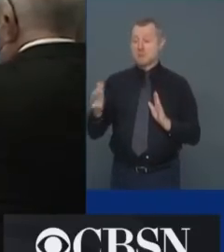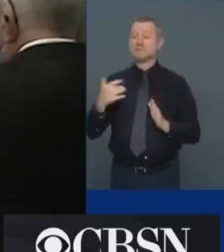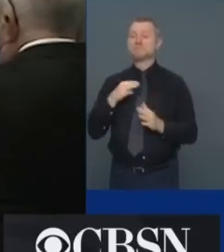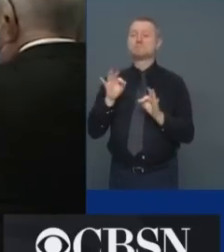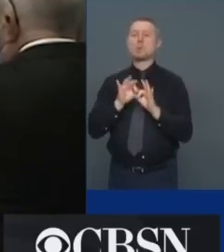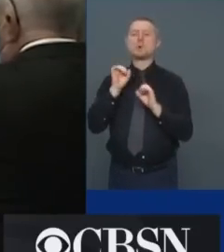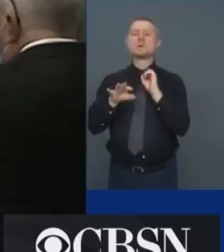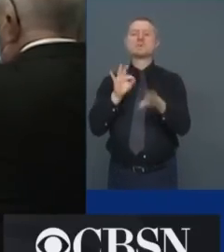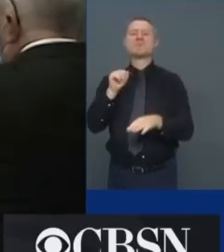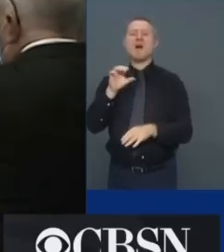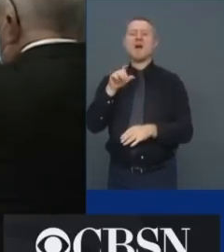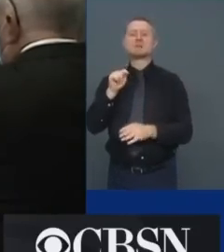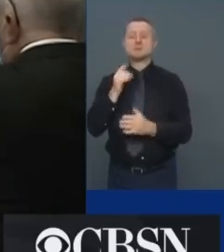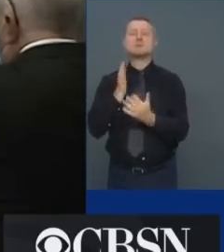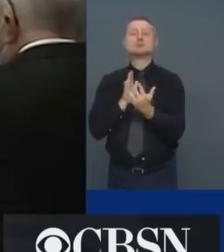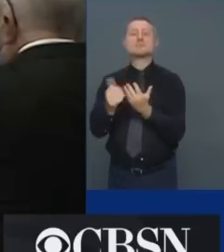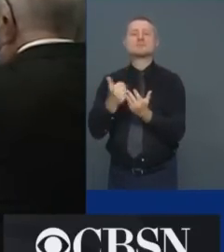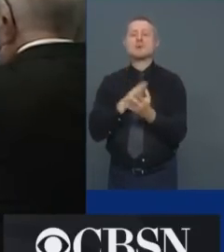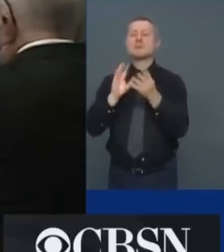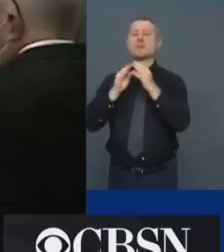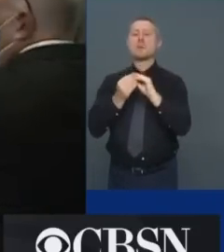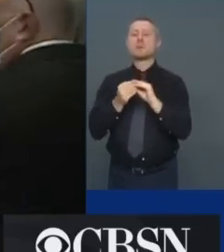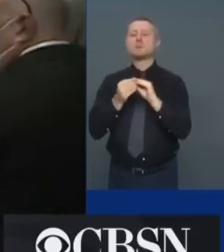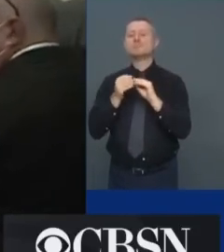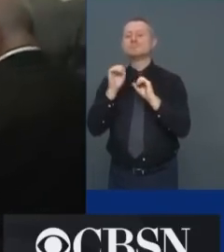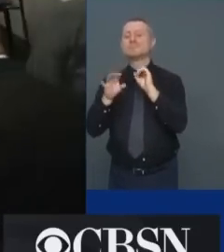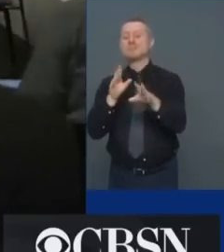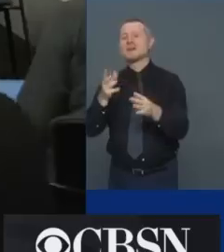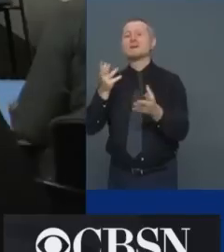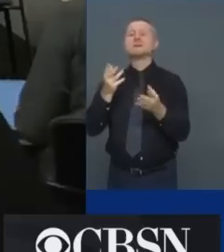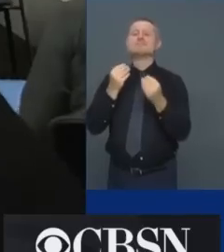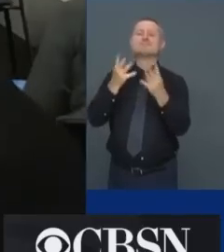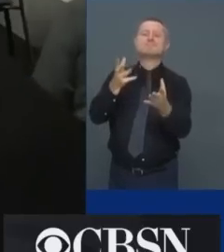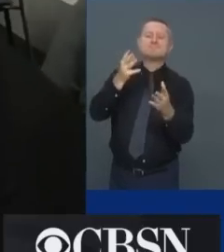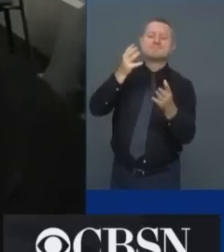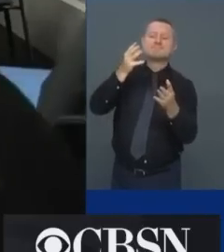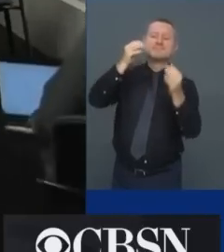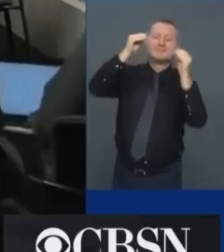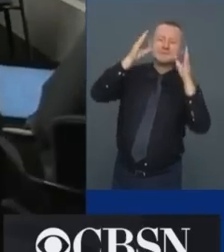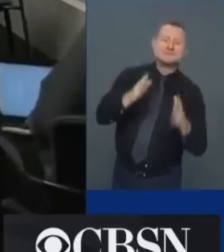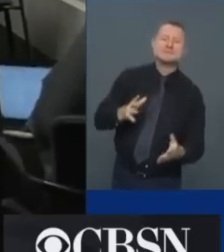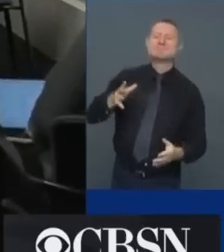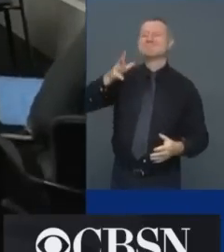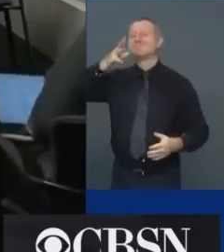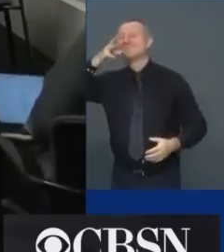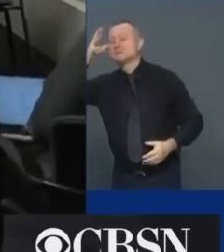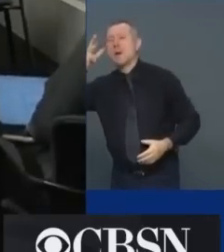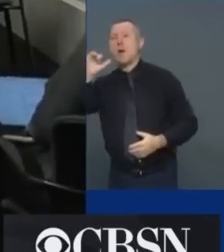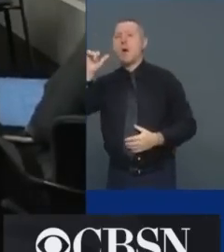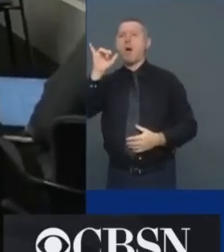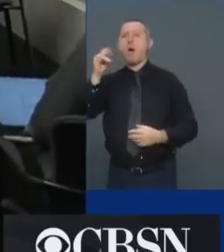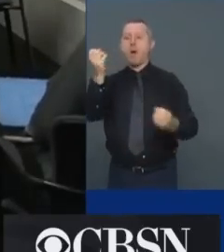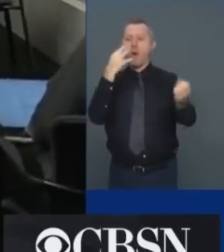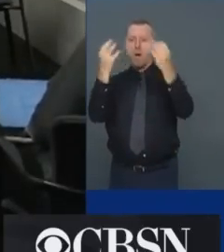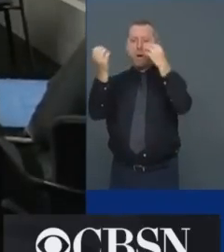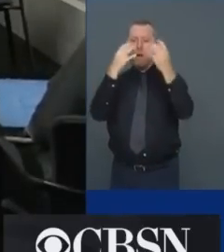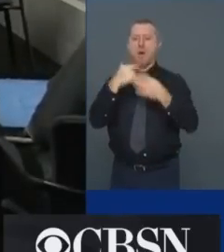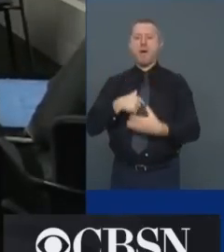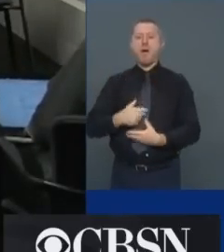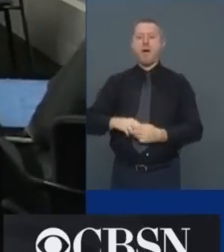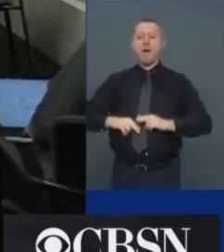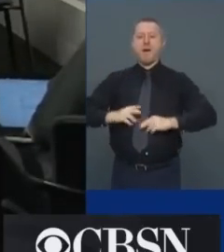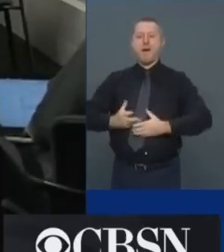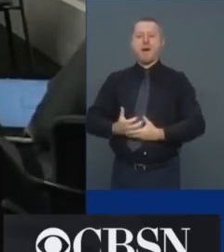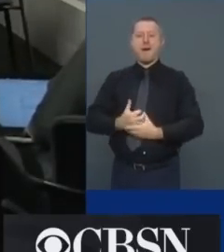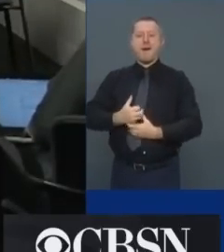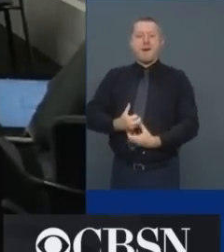giving teachers and parents confidence. And the school report card, which the Department of Health manages, collects 2 sets of data every single